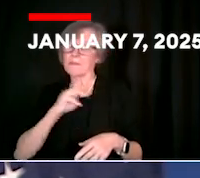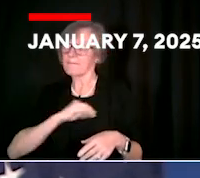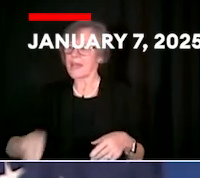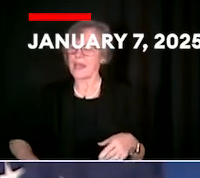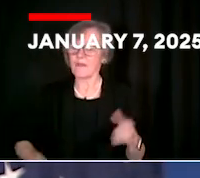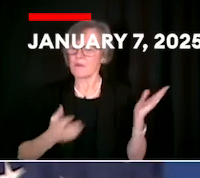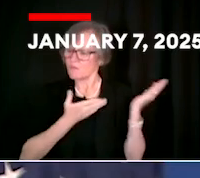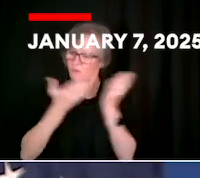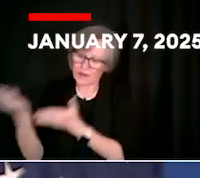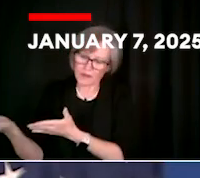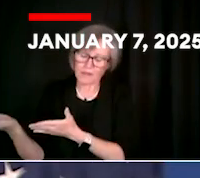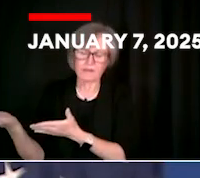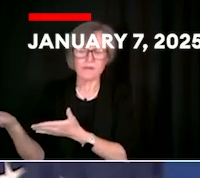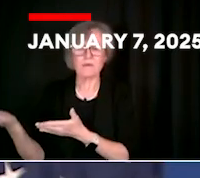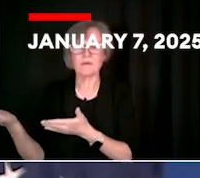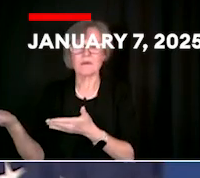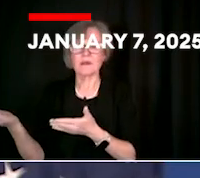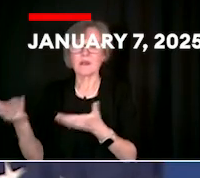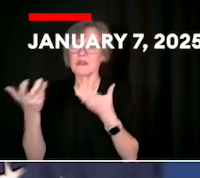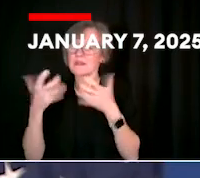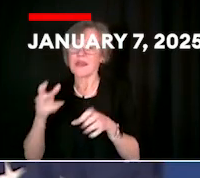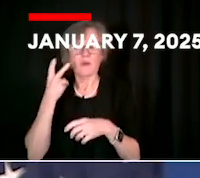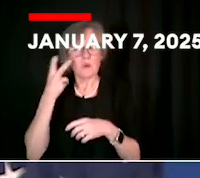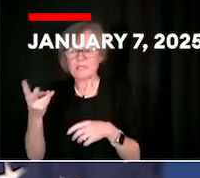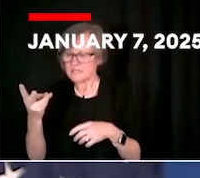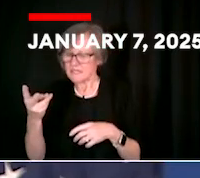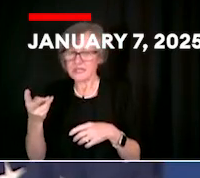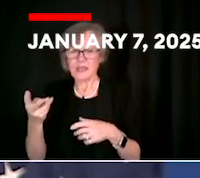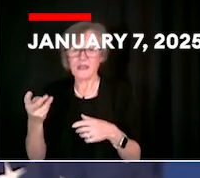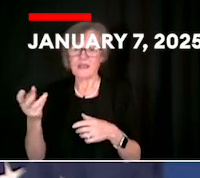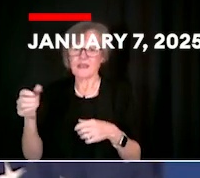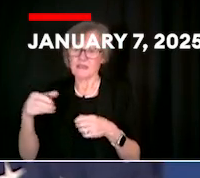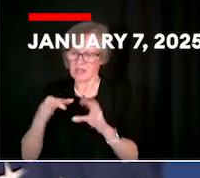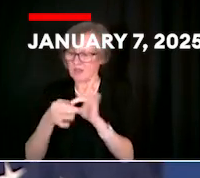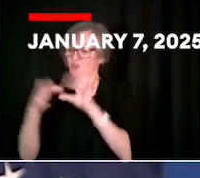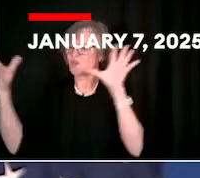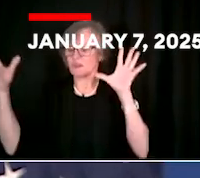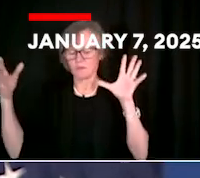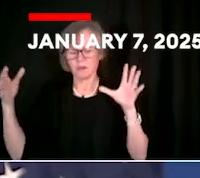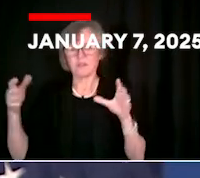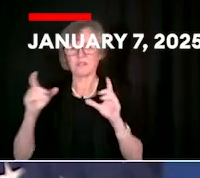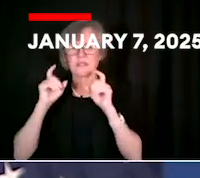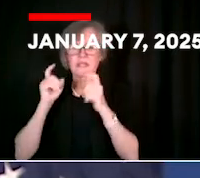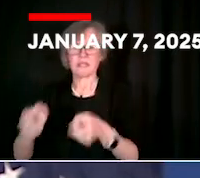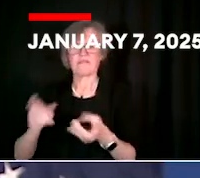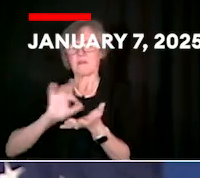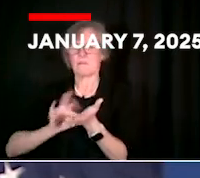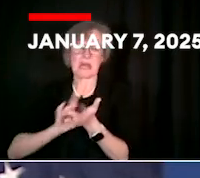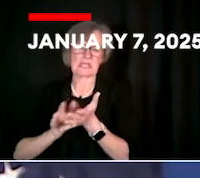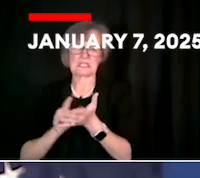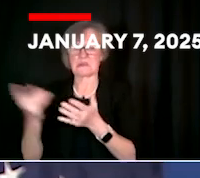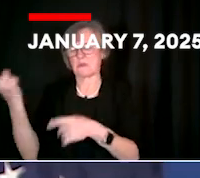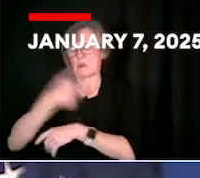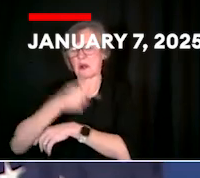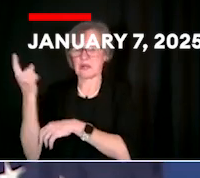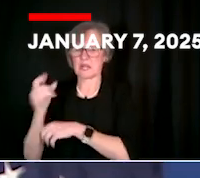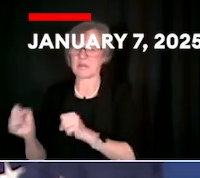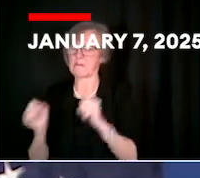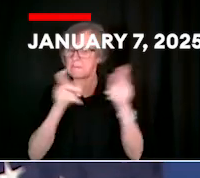in, they don't want to see them. They turn them loose right away. They give them medicine for one day and put them back out